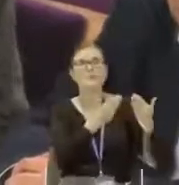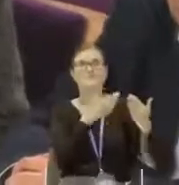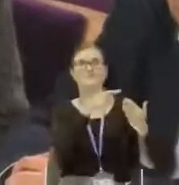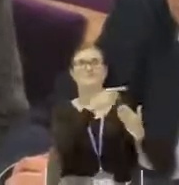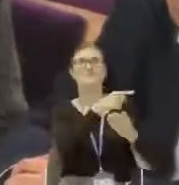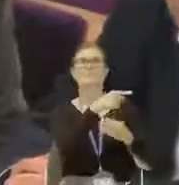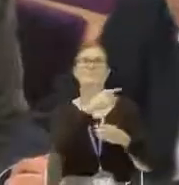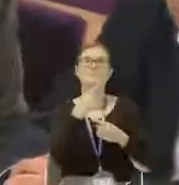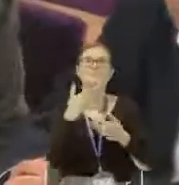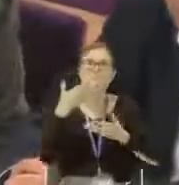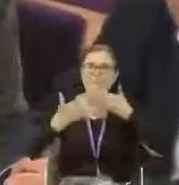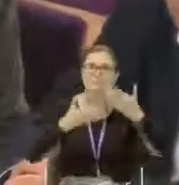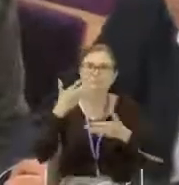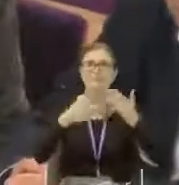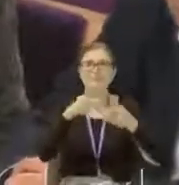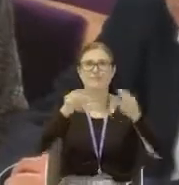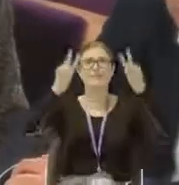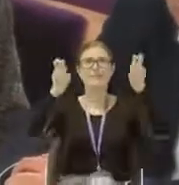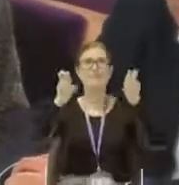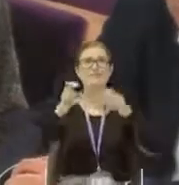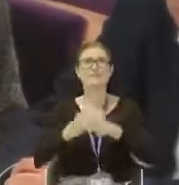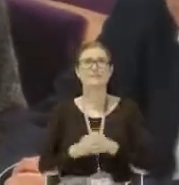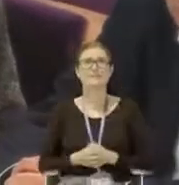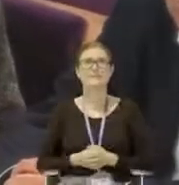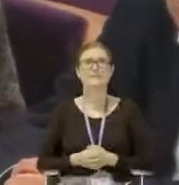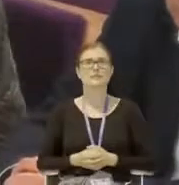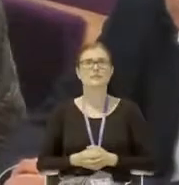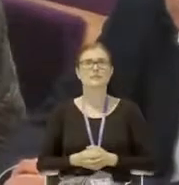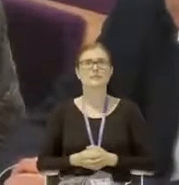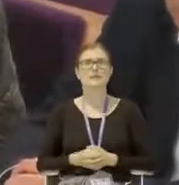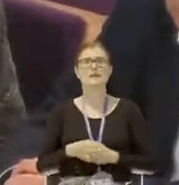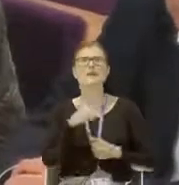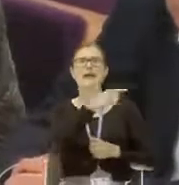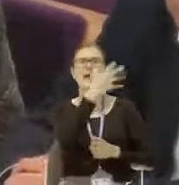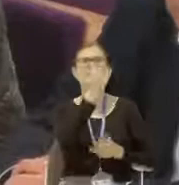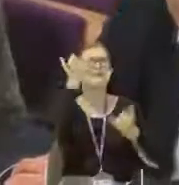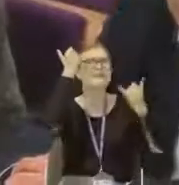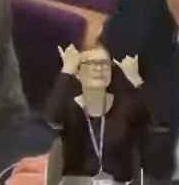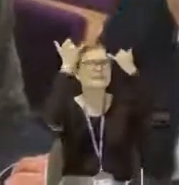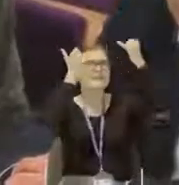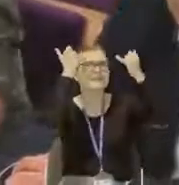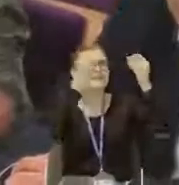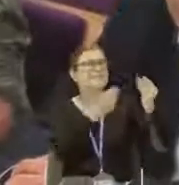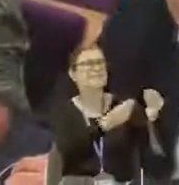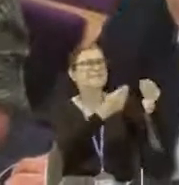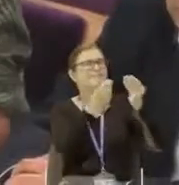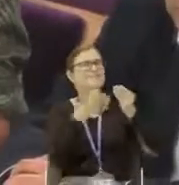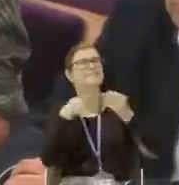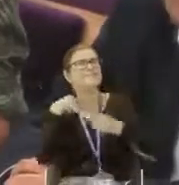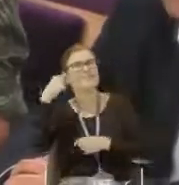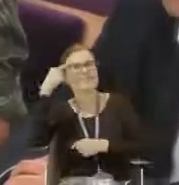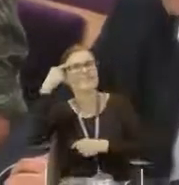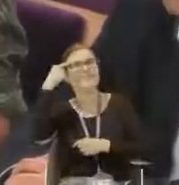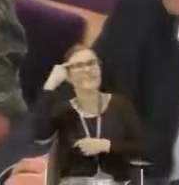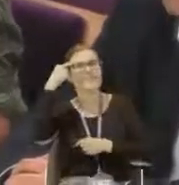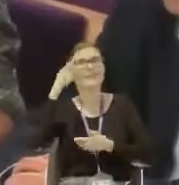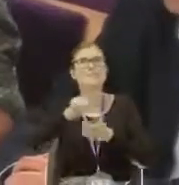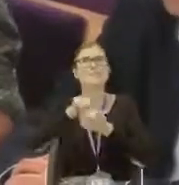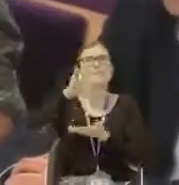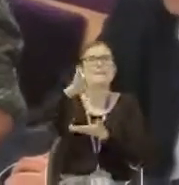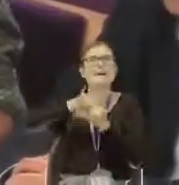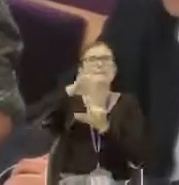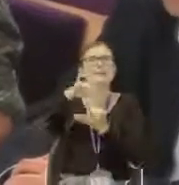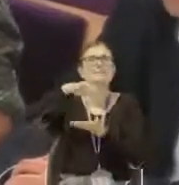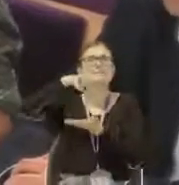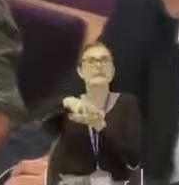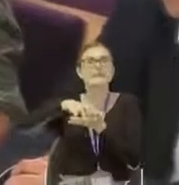the idea of looking at the linkages between large and small cities to complement each other, and they're focusing very strongly on